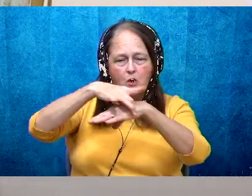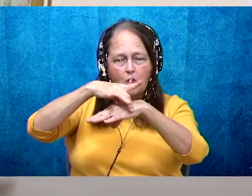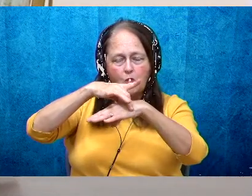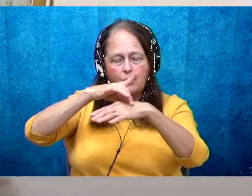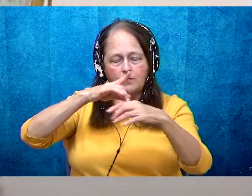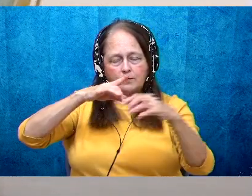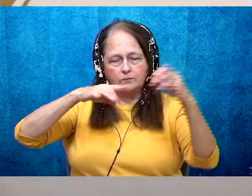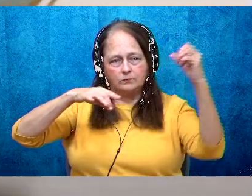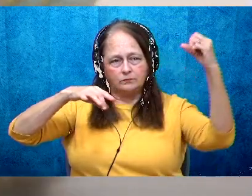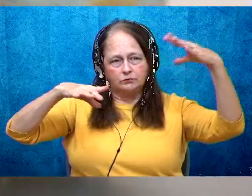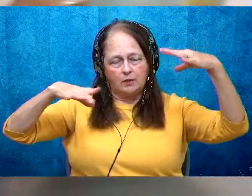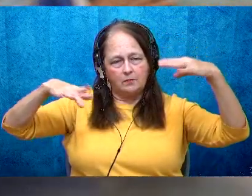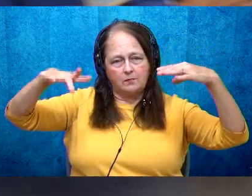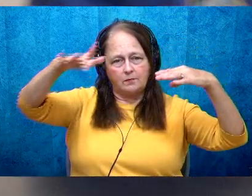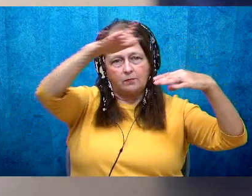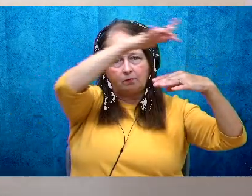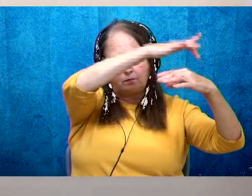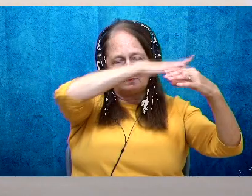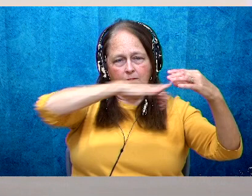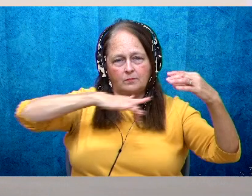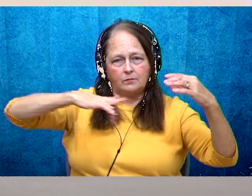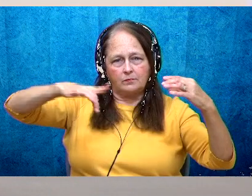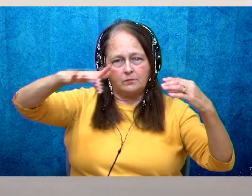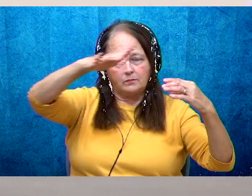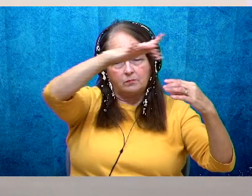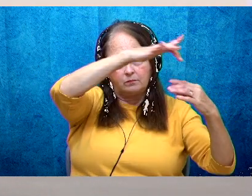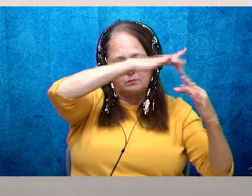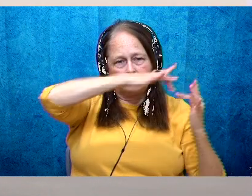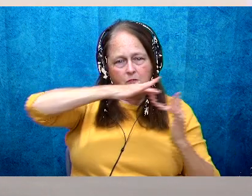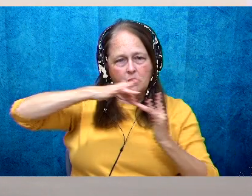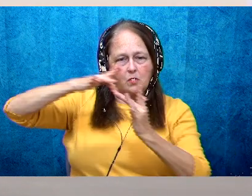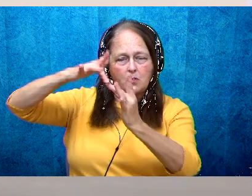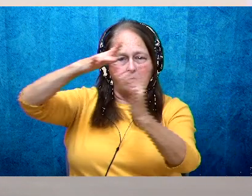sun. So the motion is going to kind of look like this.